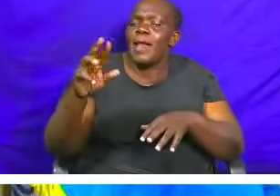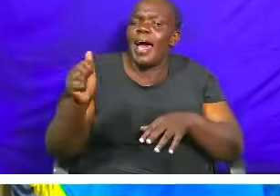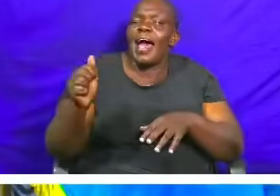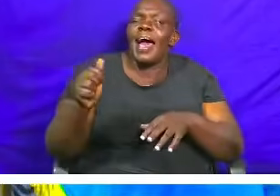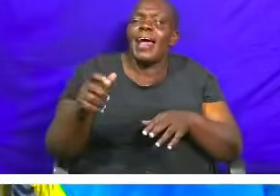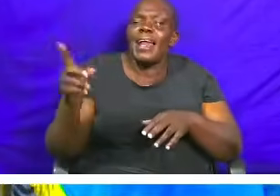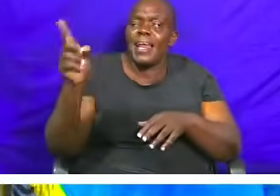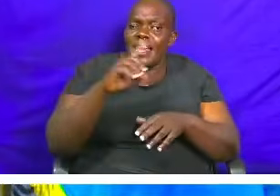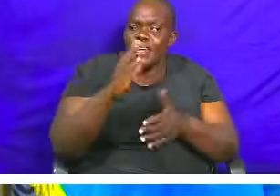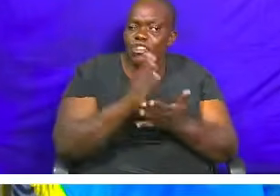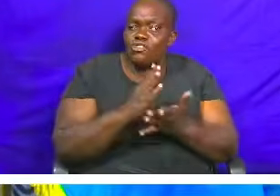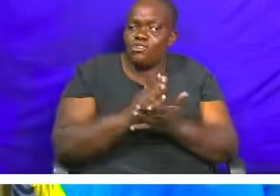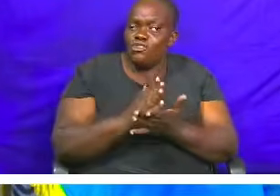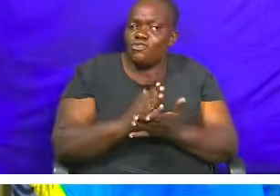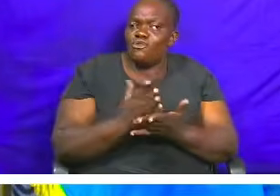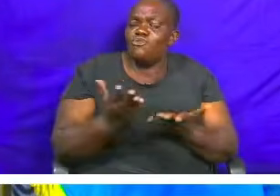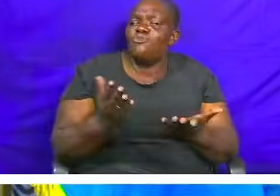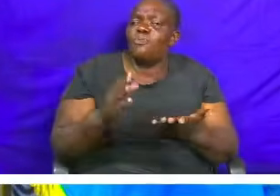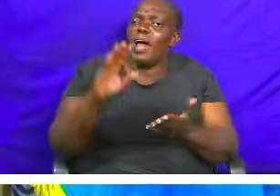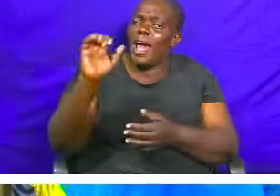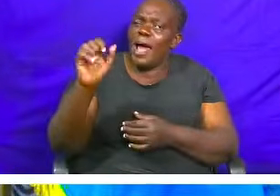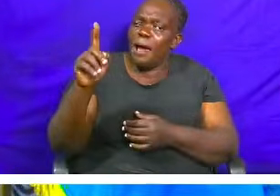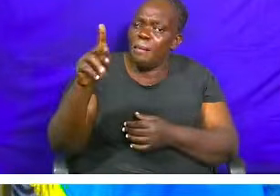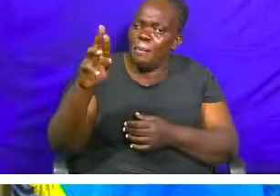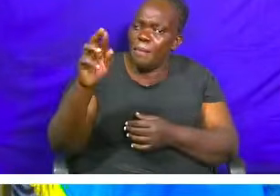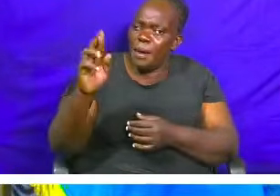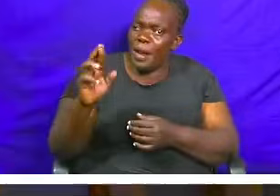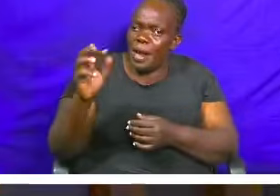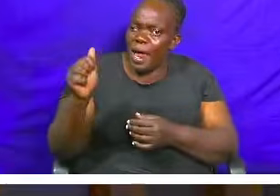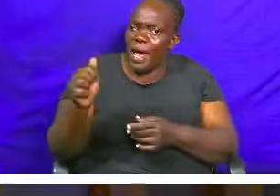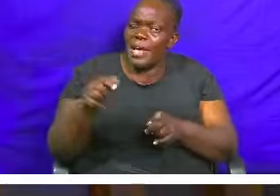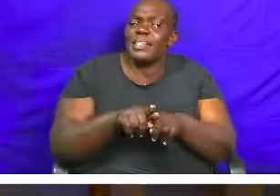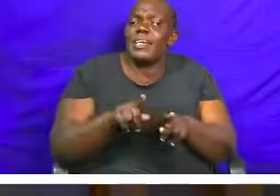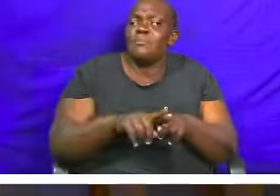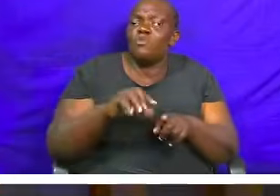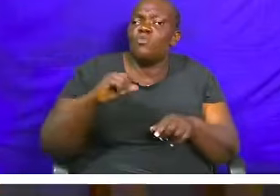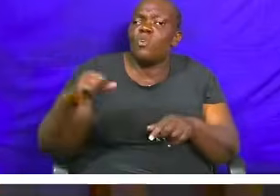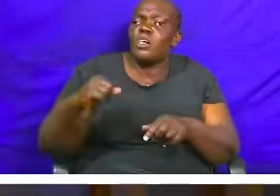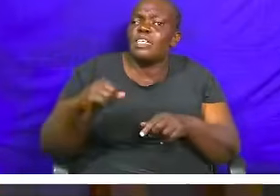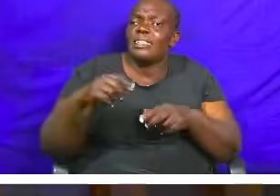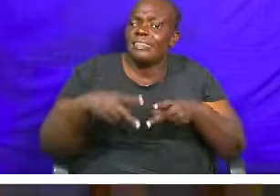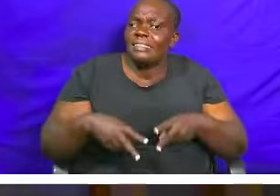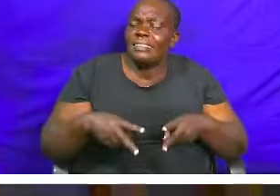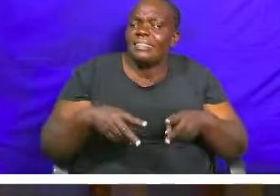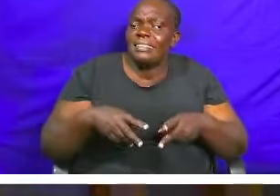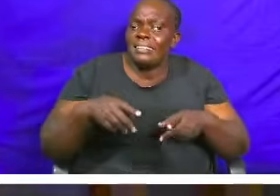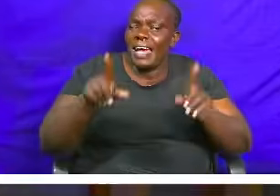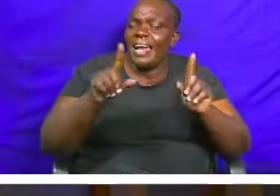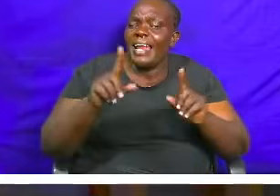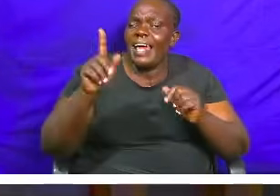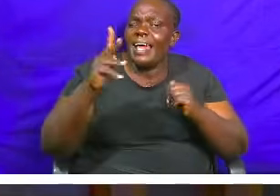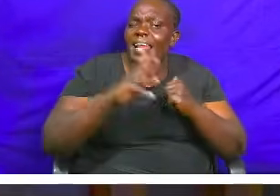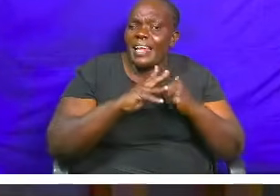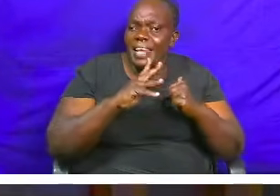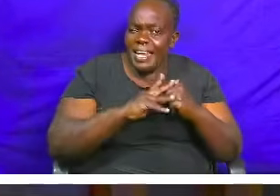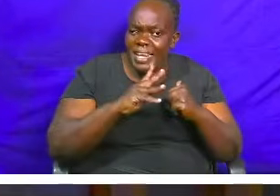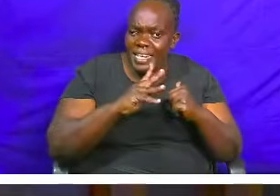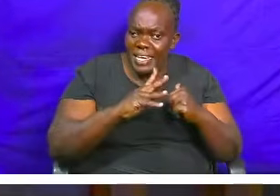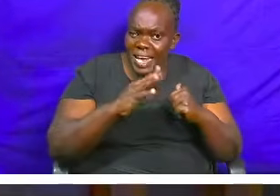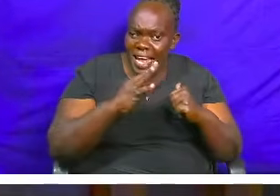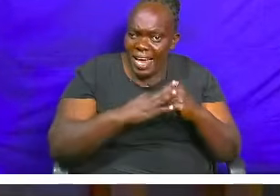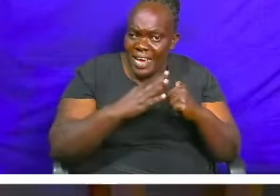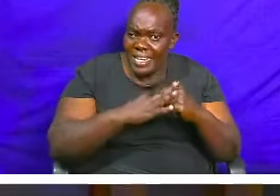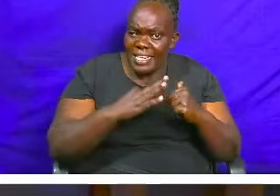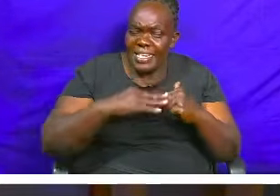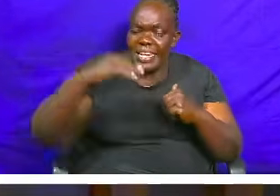EPRA is an institution that has metamorphosized over time. Since 1998, when the Electric Power